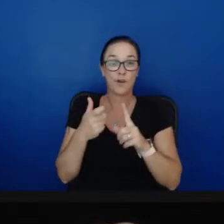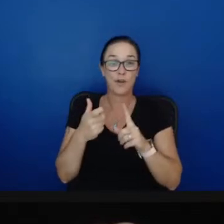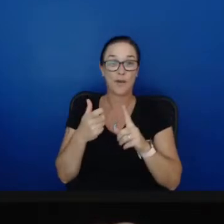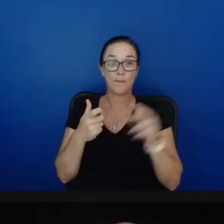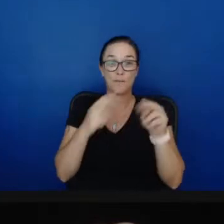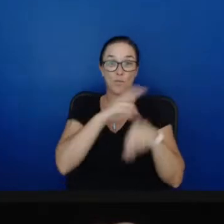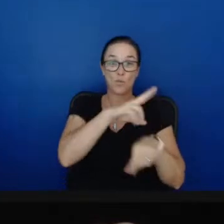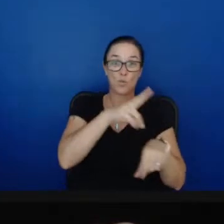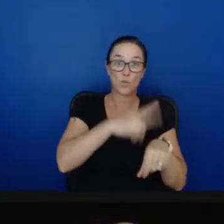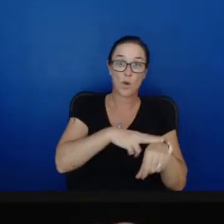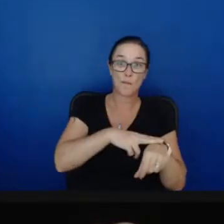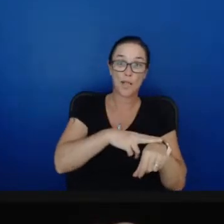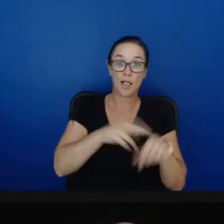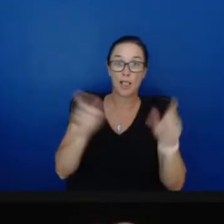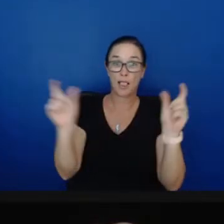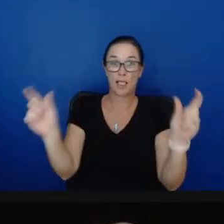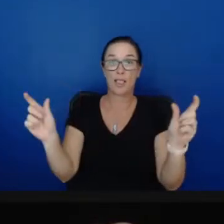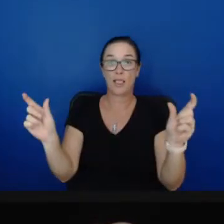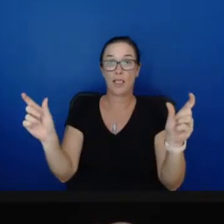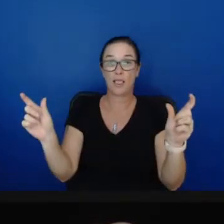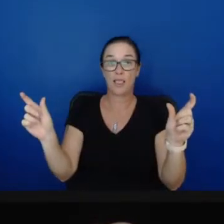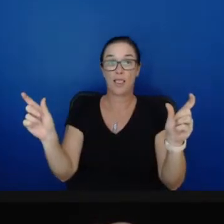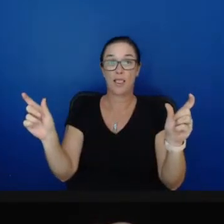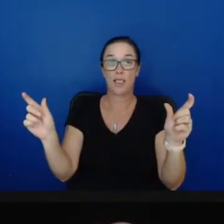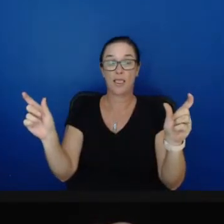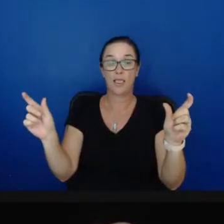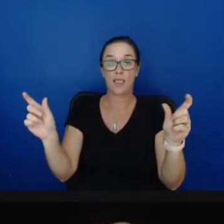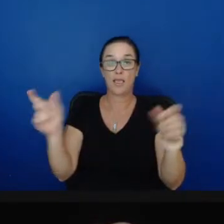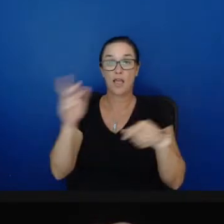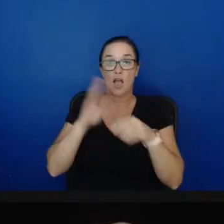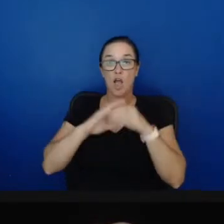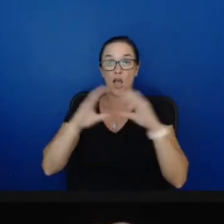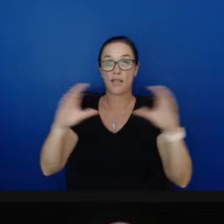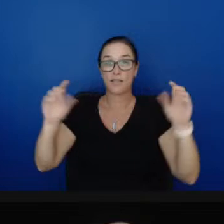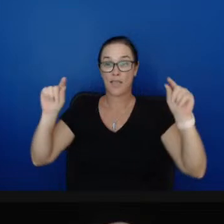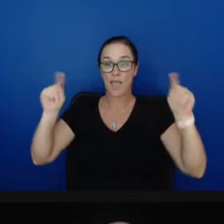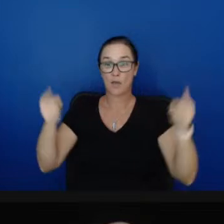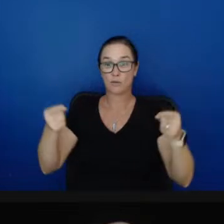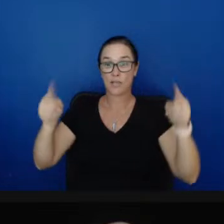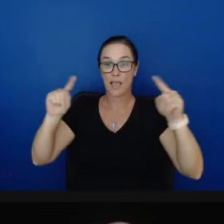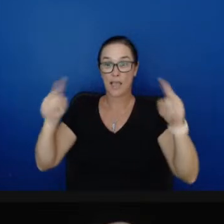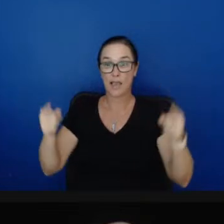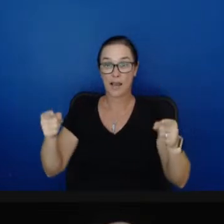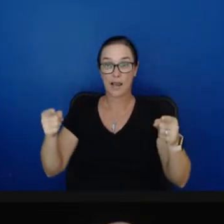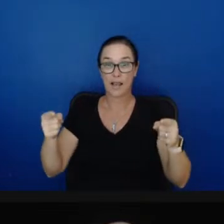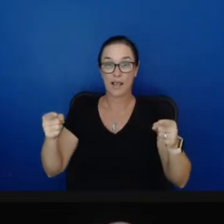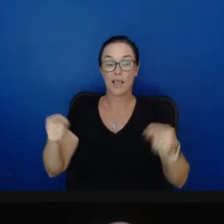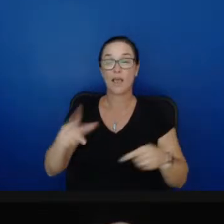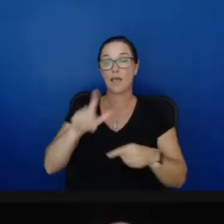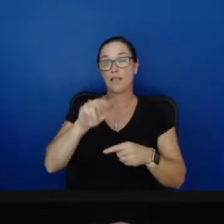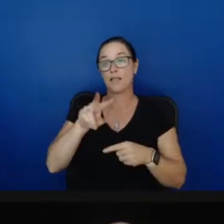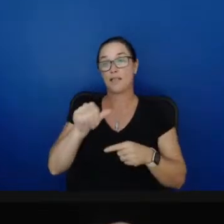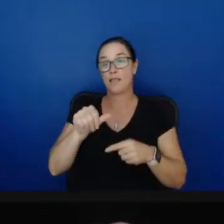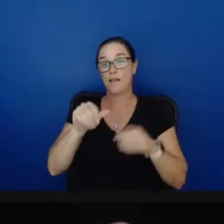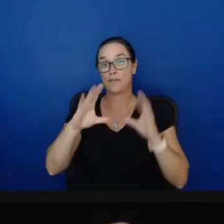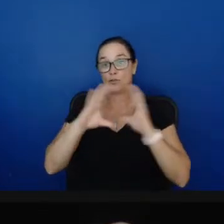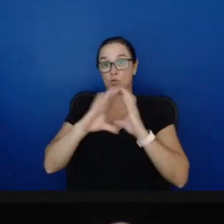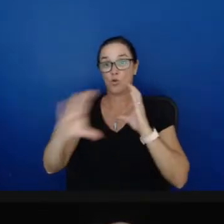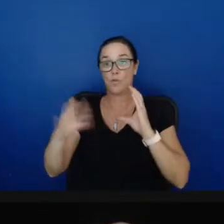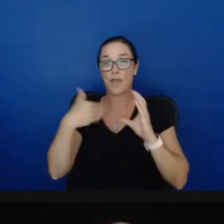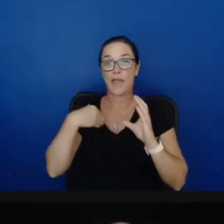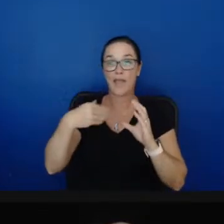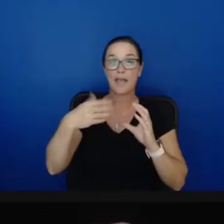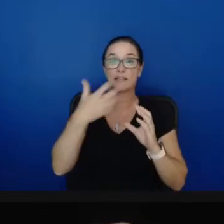normal in a perimeter of a lava tube. The lava tube is a combination of conductive lava and hot